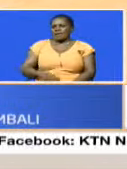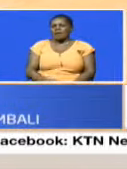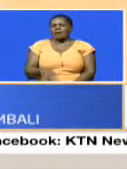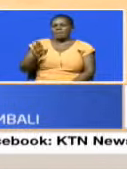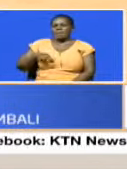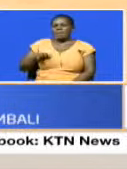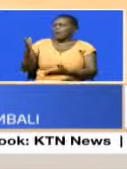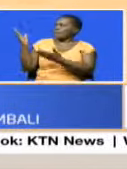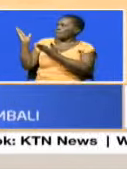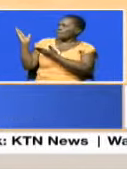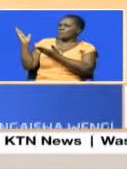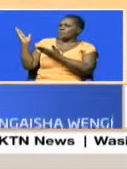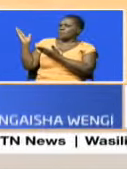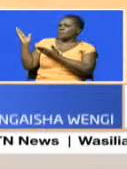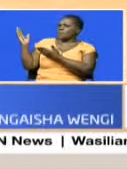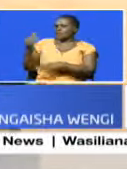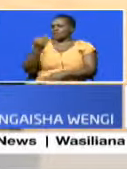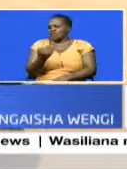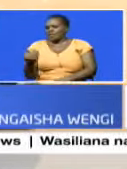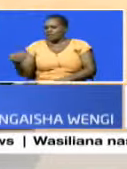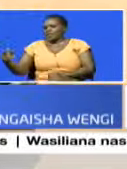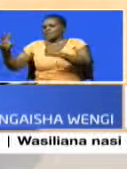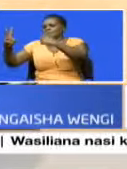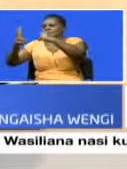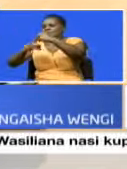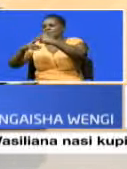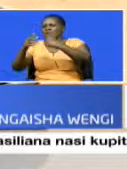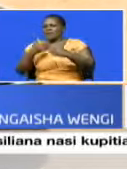Mama Habiba Arero ni mama watoto saba.